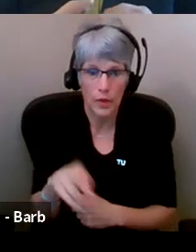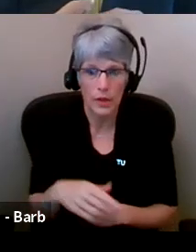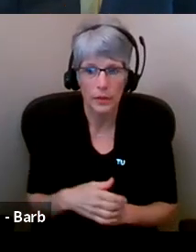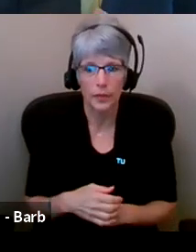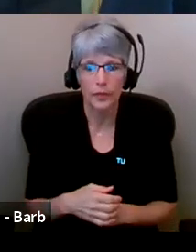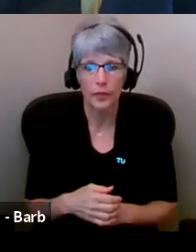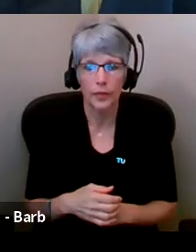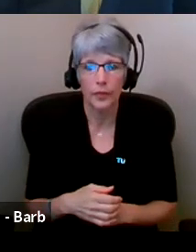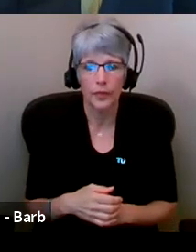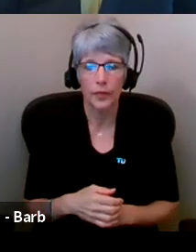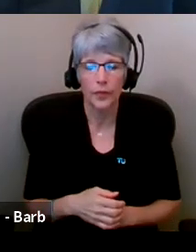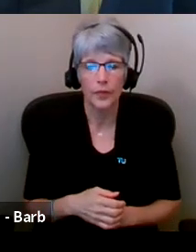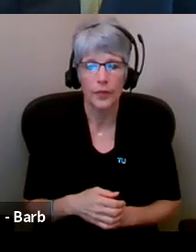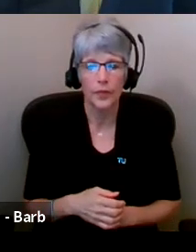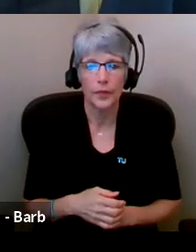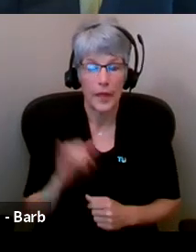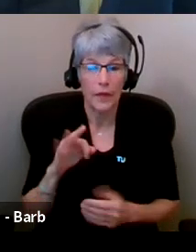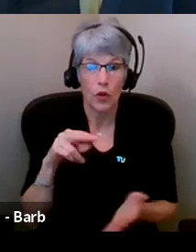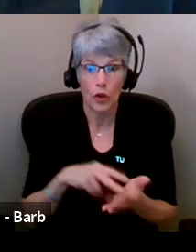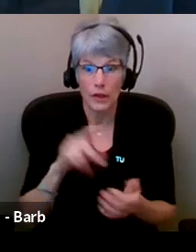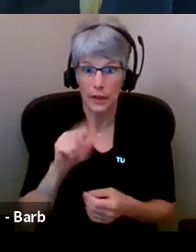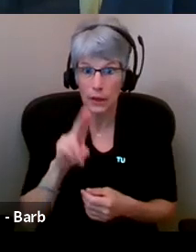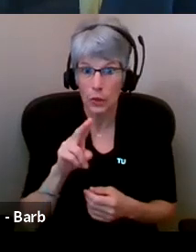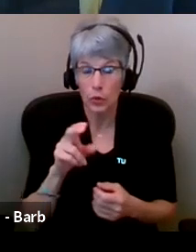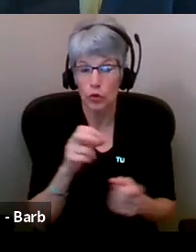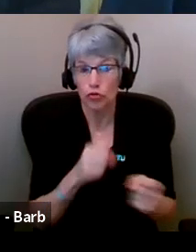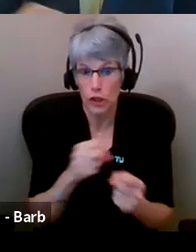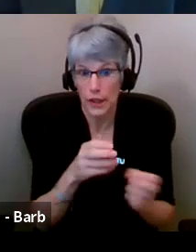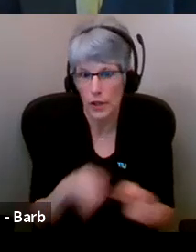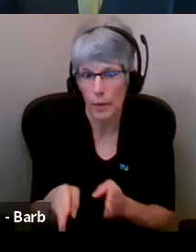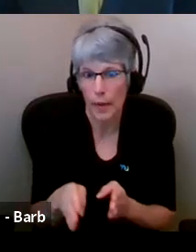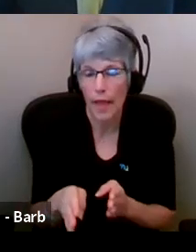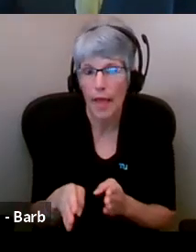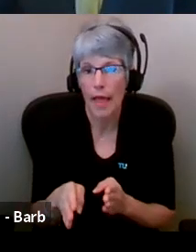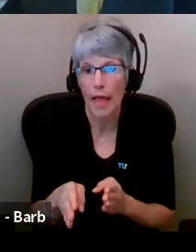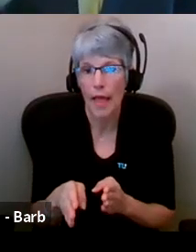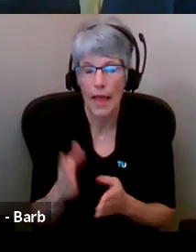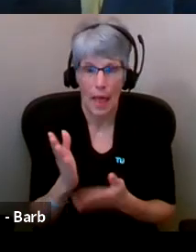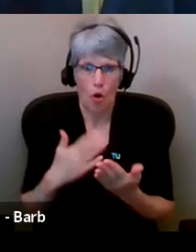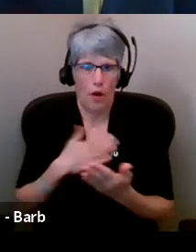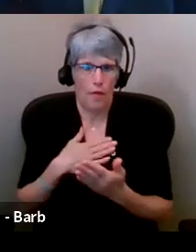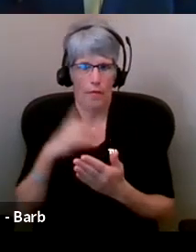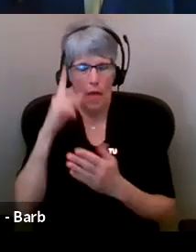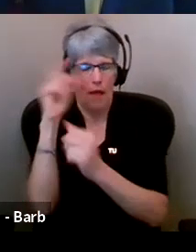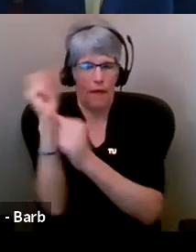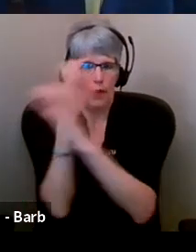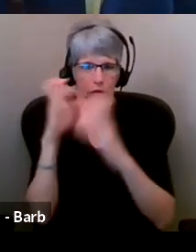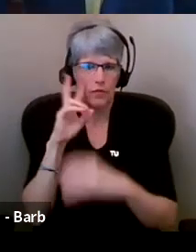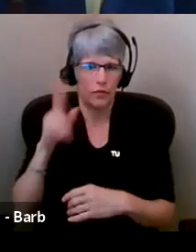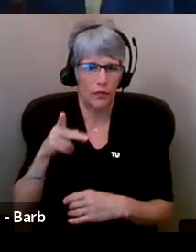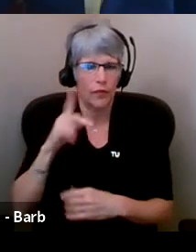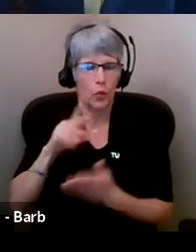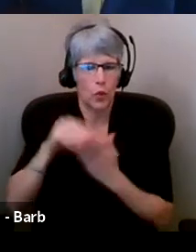share if you've looked at the TU strategic plan and certainly part of my vision as the Vice President for Student